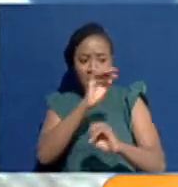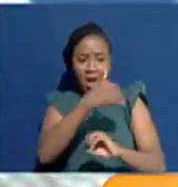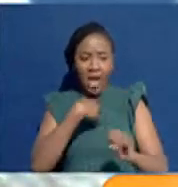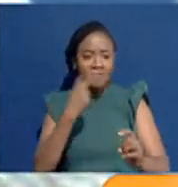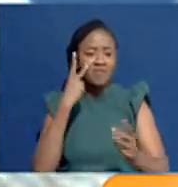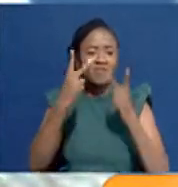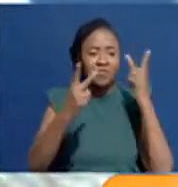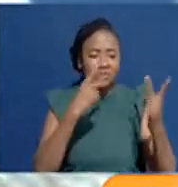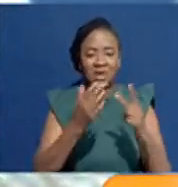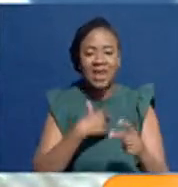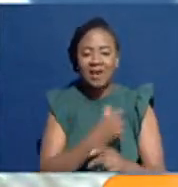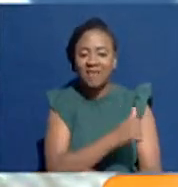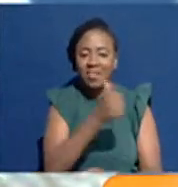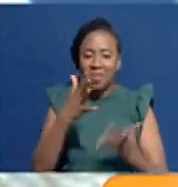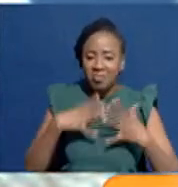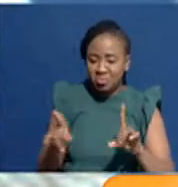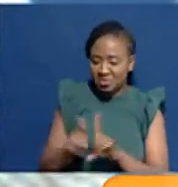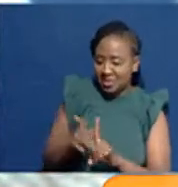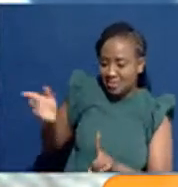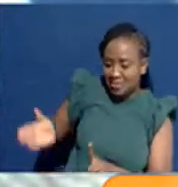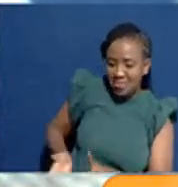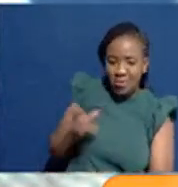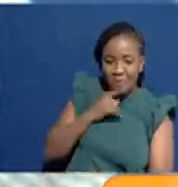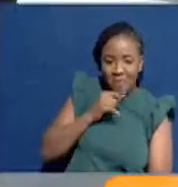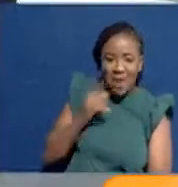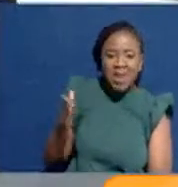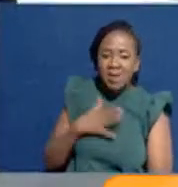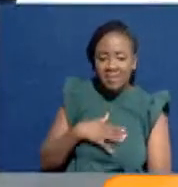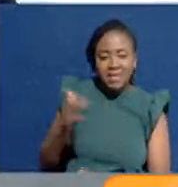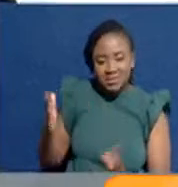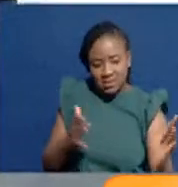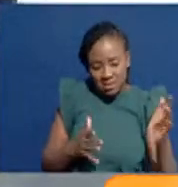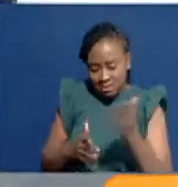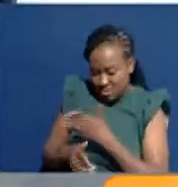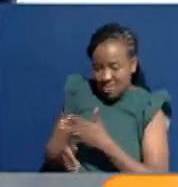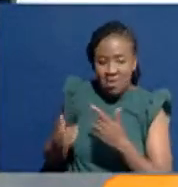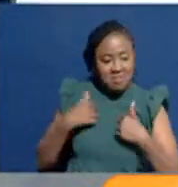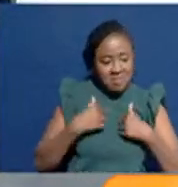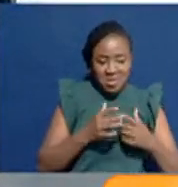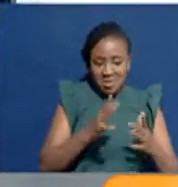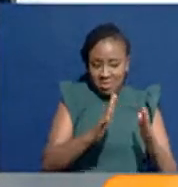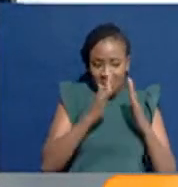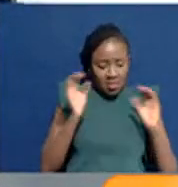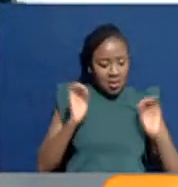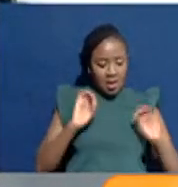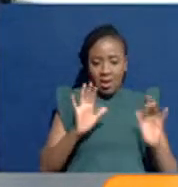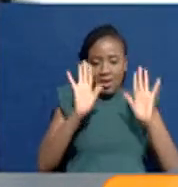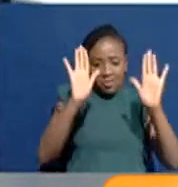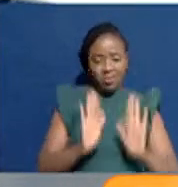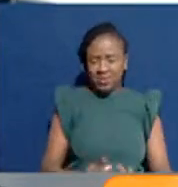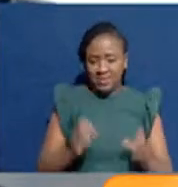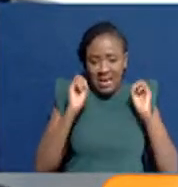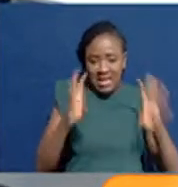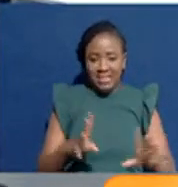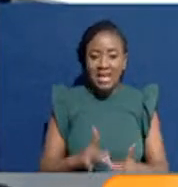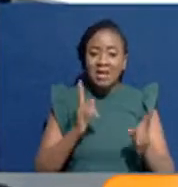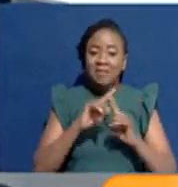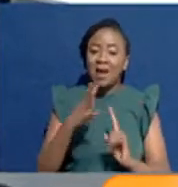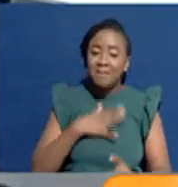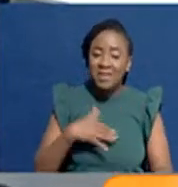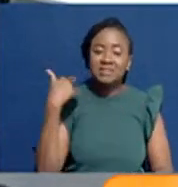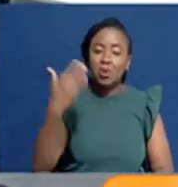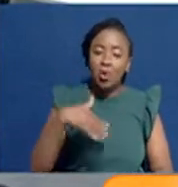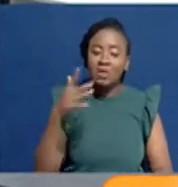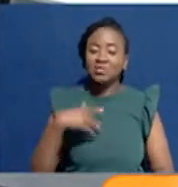masters like Naosoro here. Let him listen to them every day. I am okay him not listening to me, but please, you cannot see Azimio in